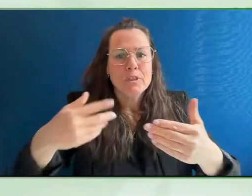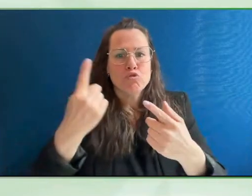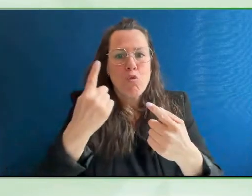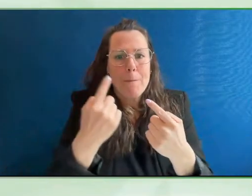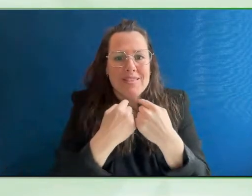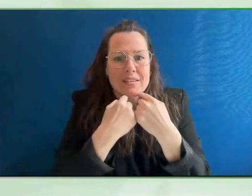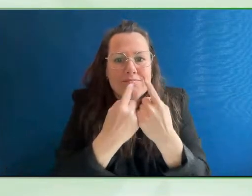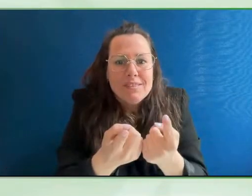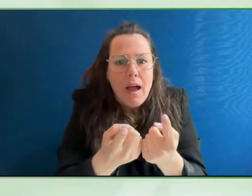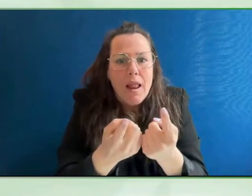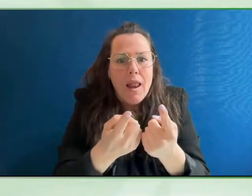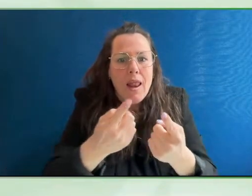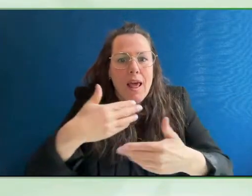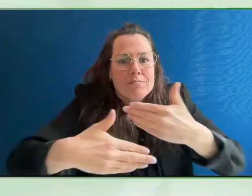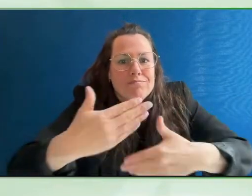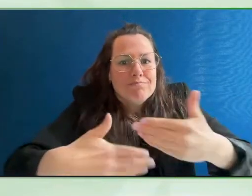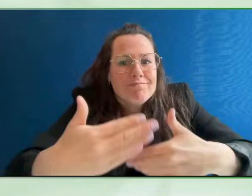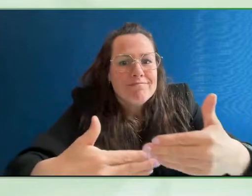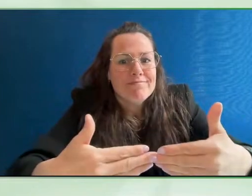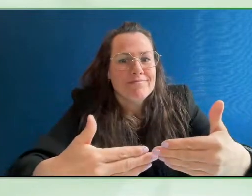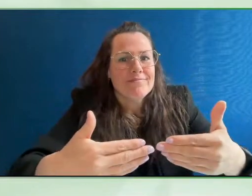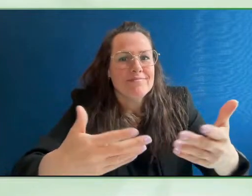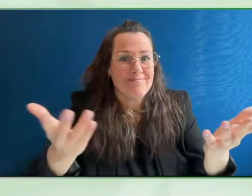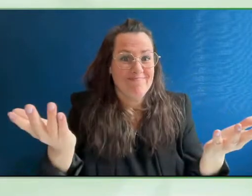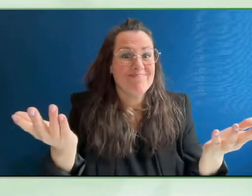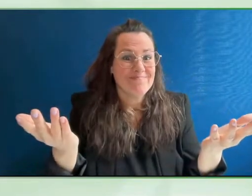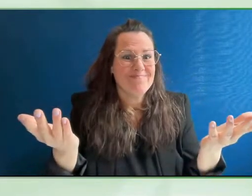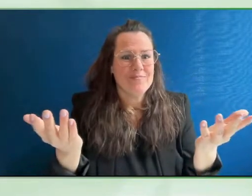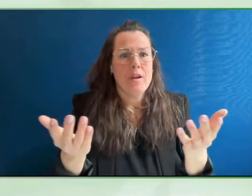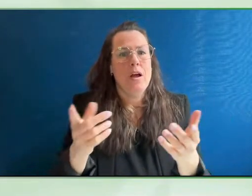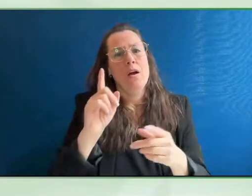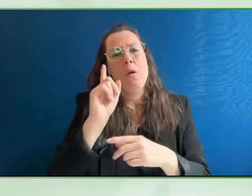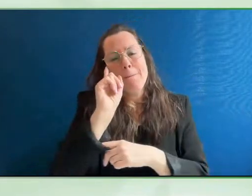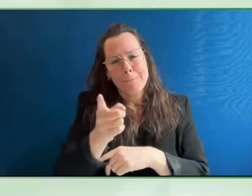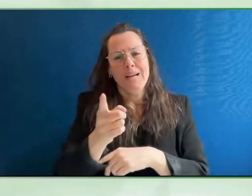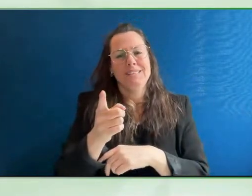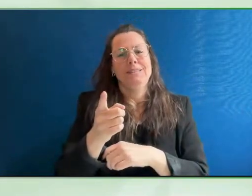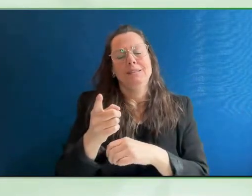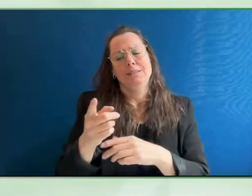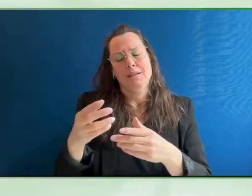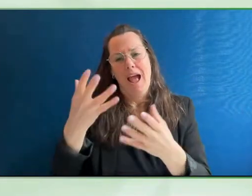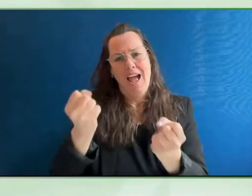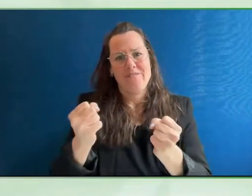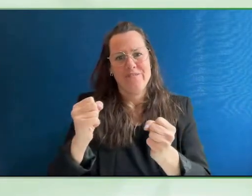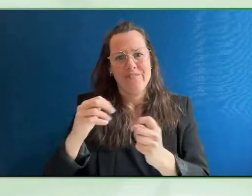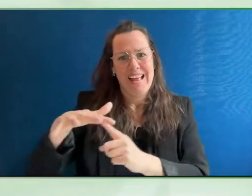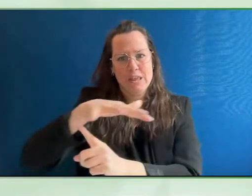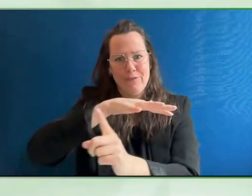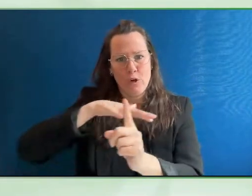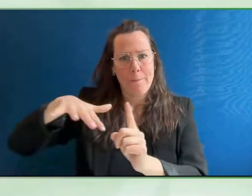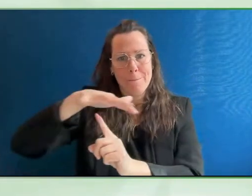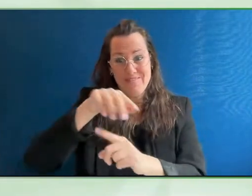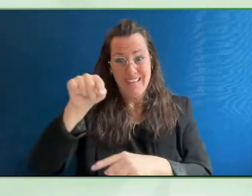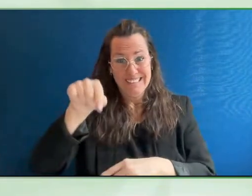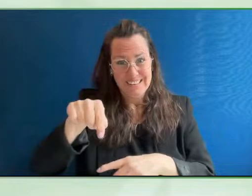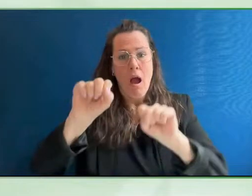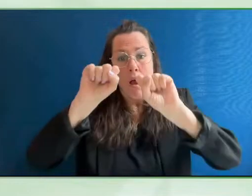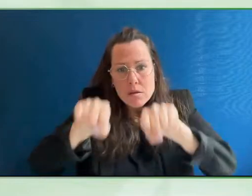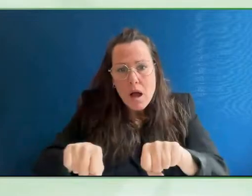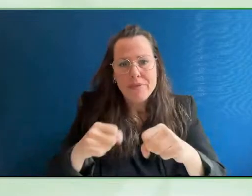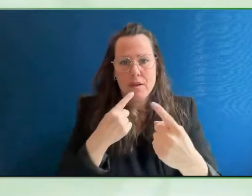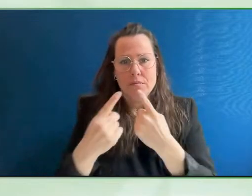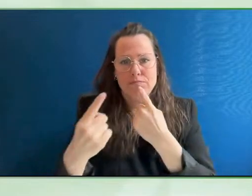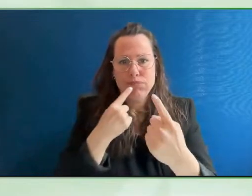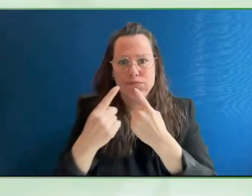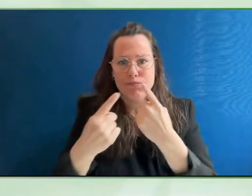are more encouraged to share, and we have leaders walking the walk, not just talking the talk. People saying, "This